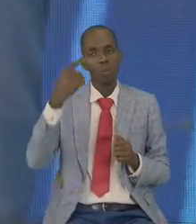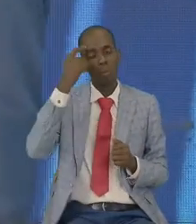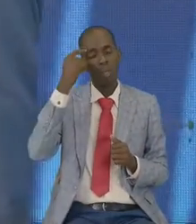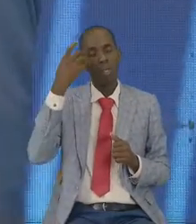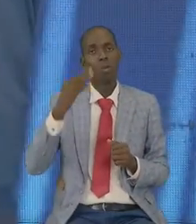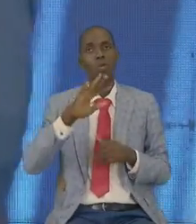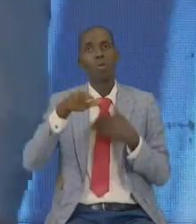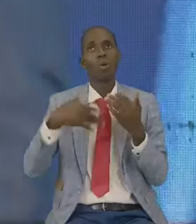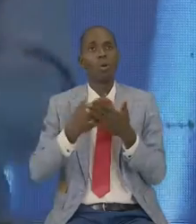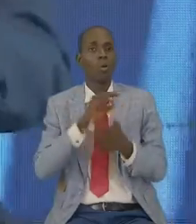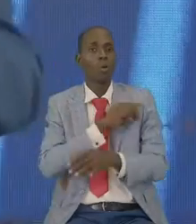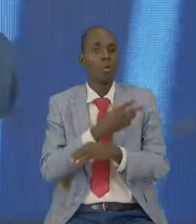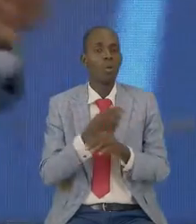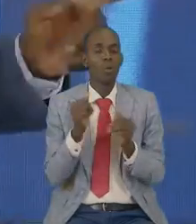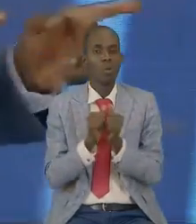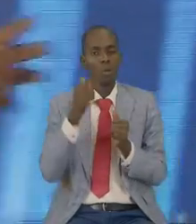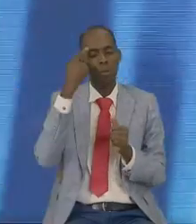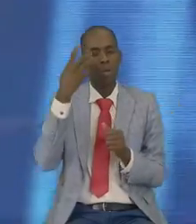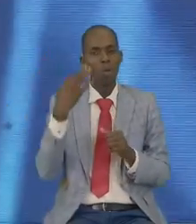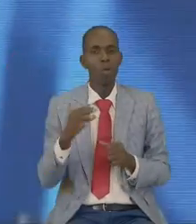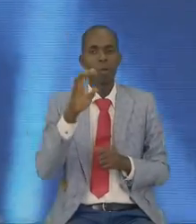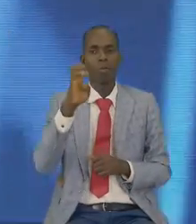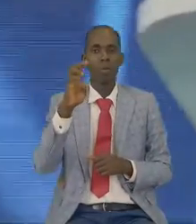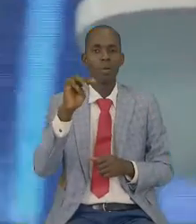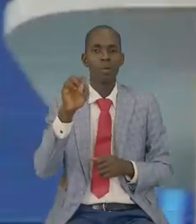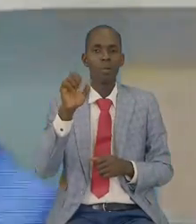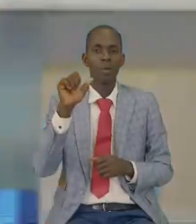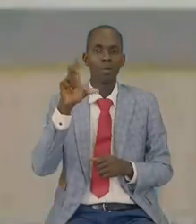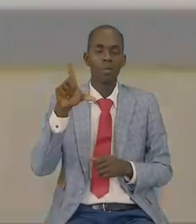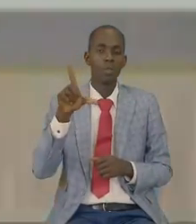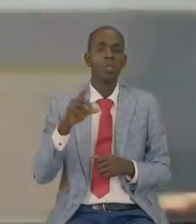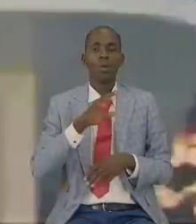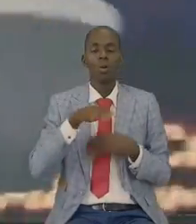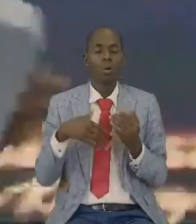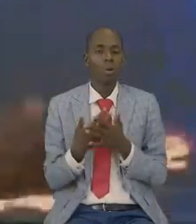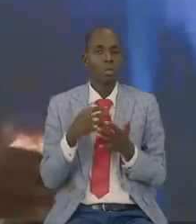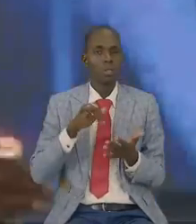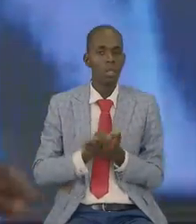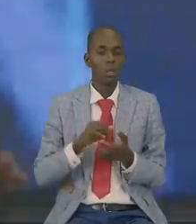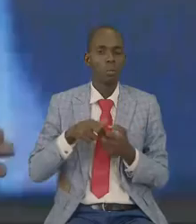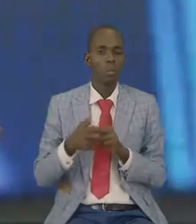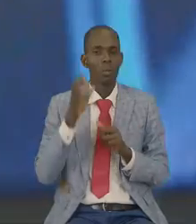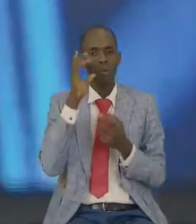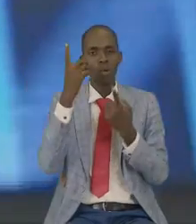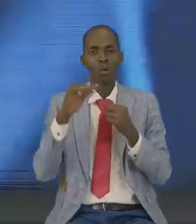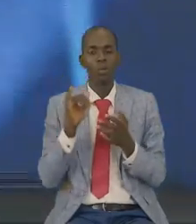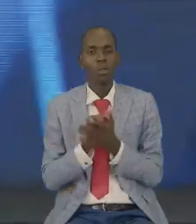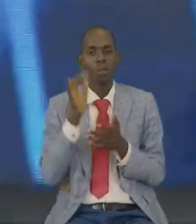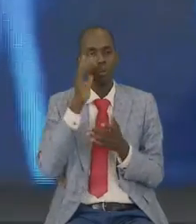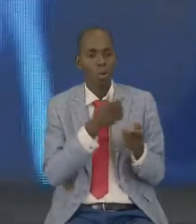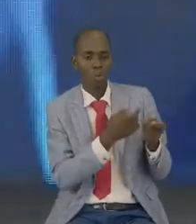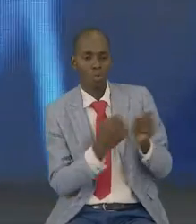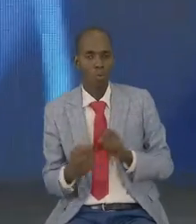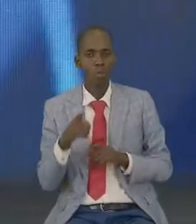the might of Emmanuel. Those situations will come that will pull you to murmuring